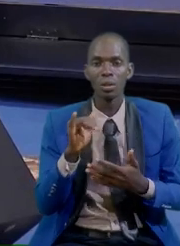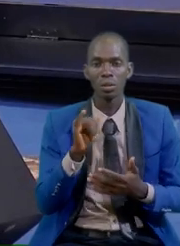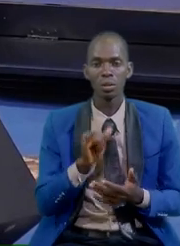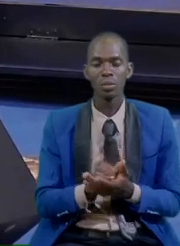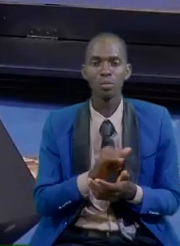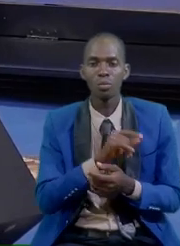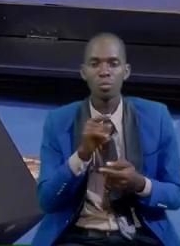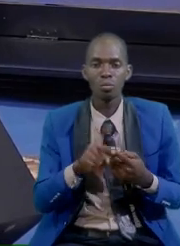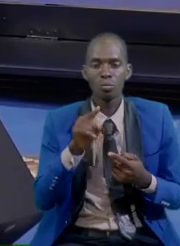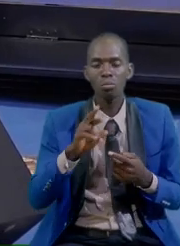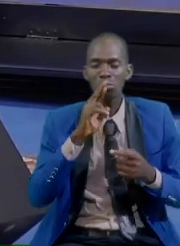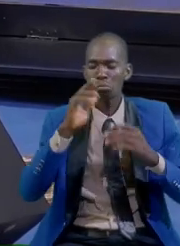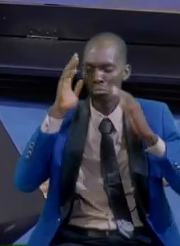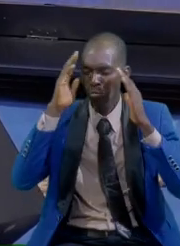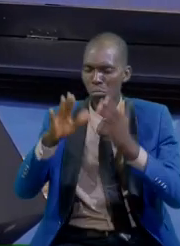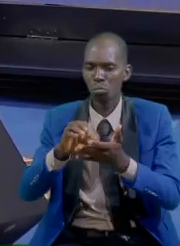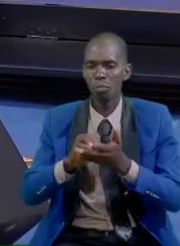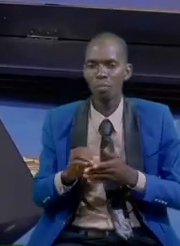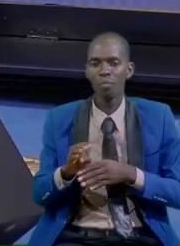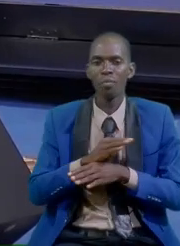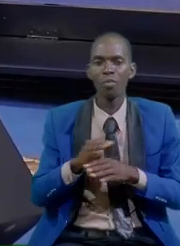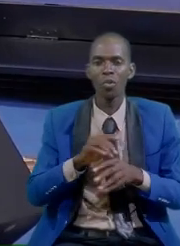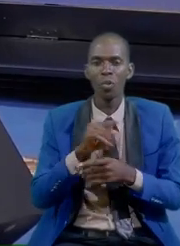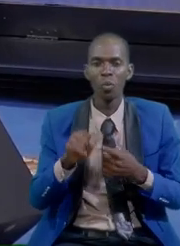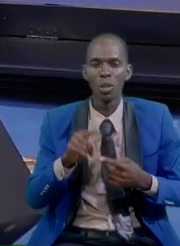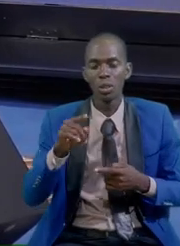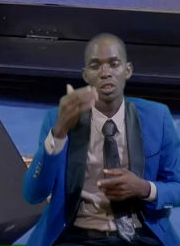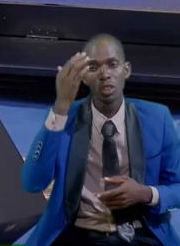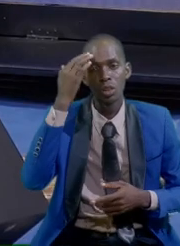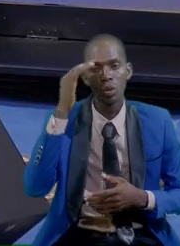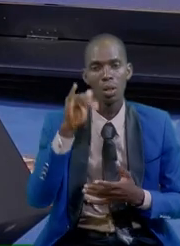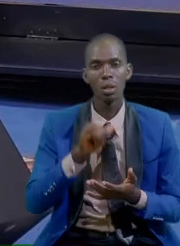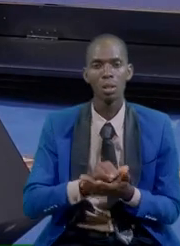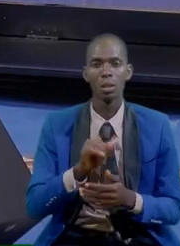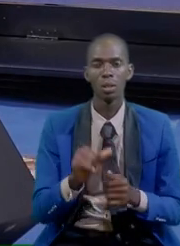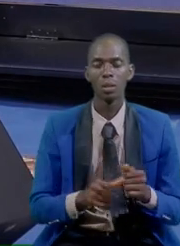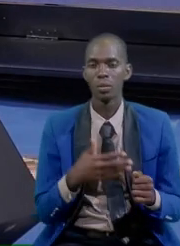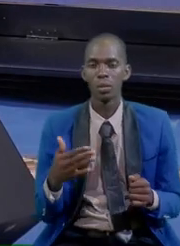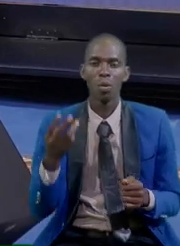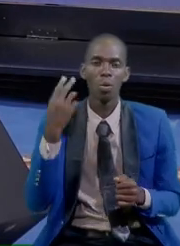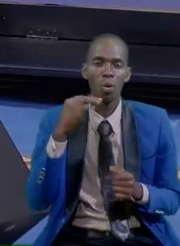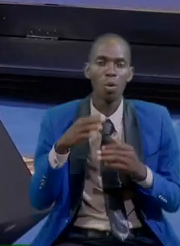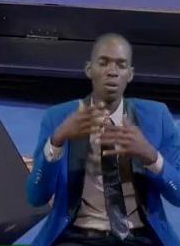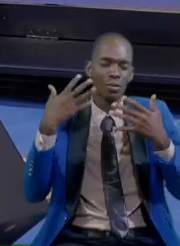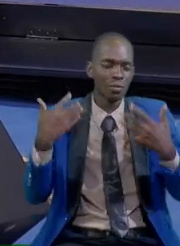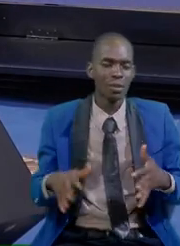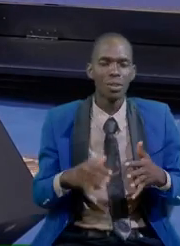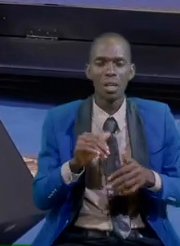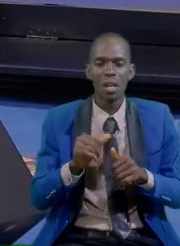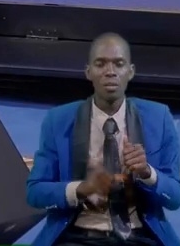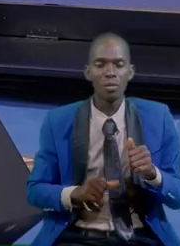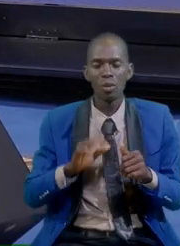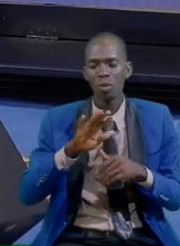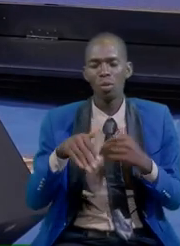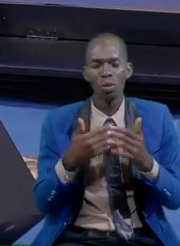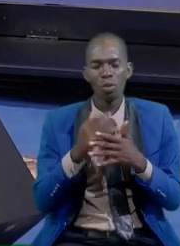their business and when they knew that everything was over, that all your problems are over, and